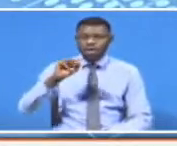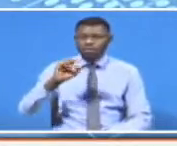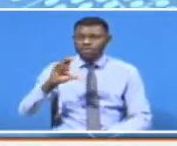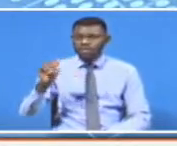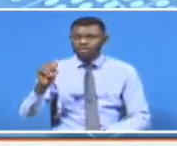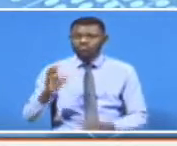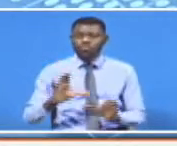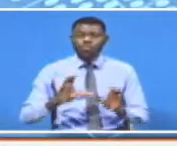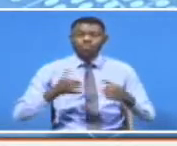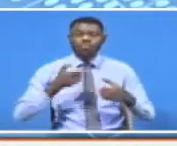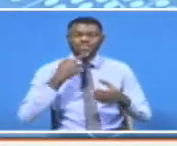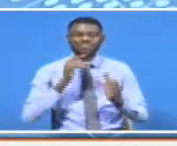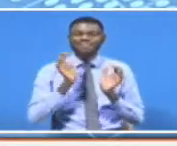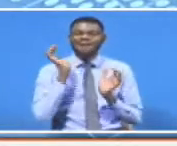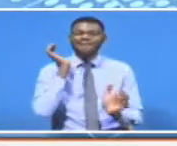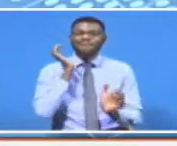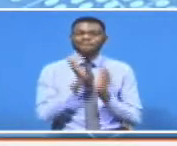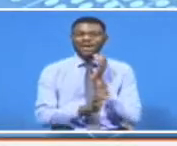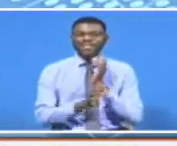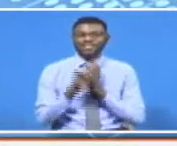deal with him politically.